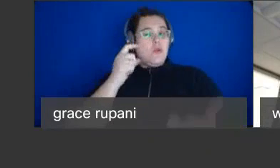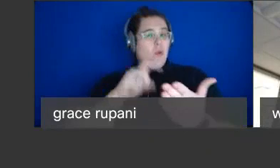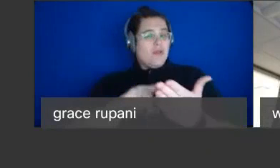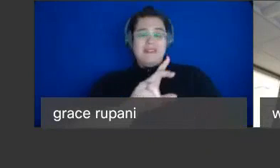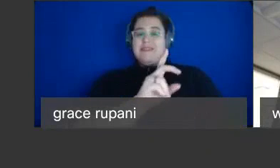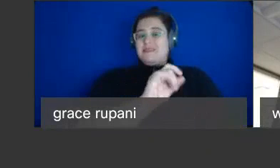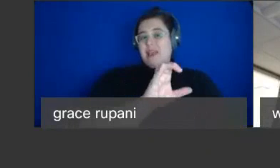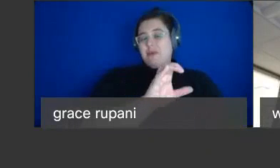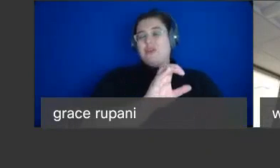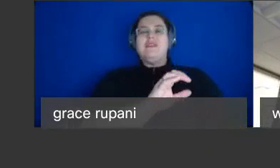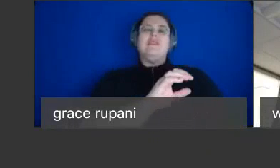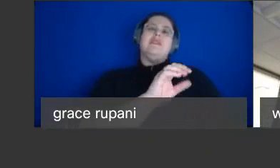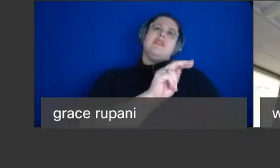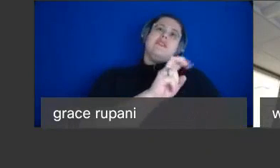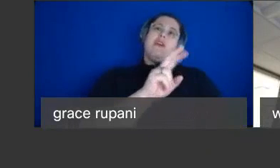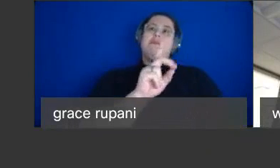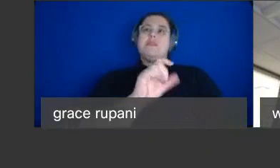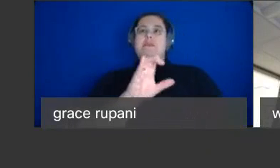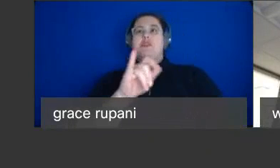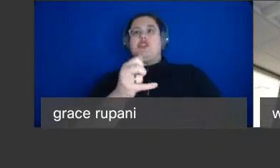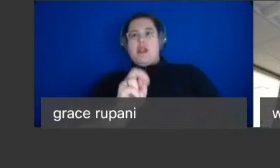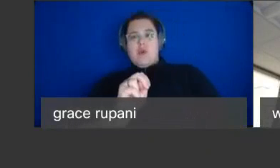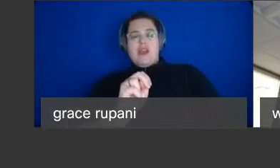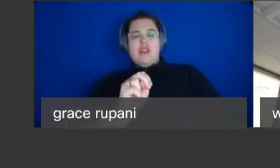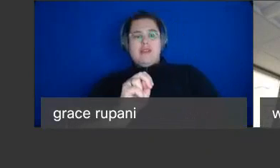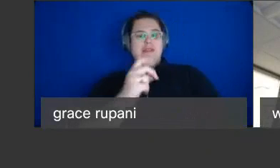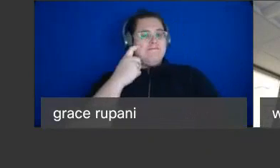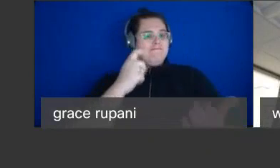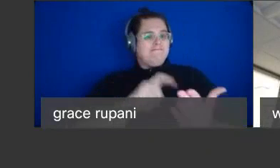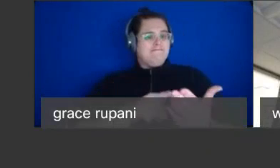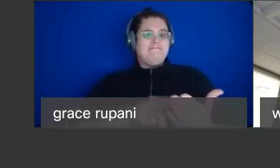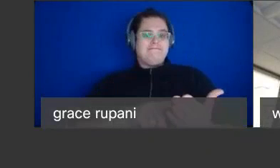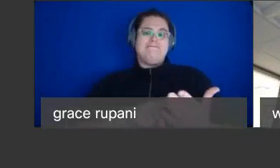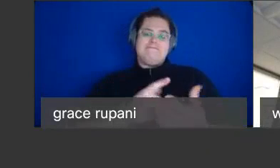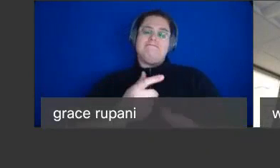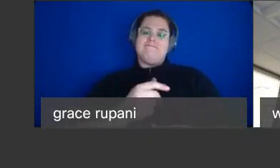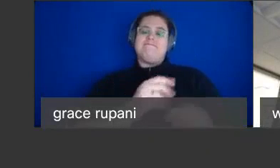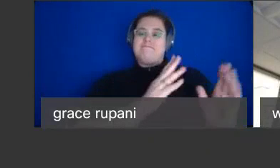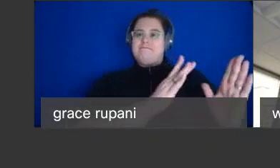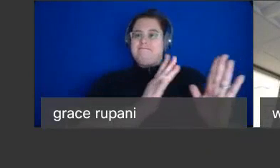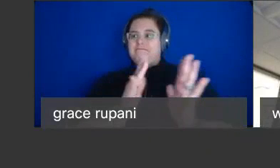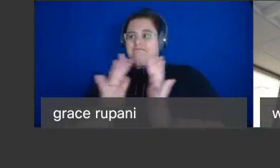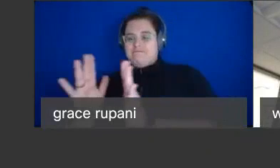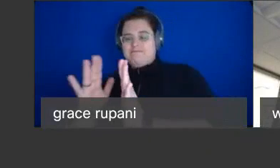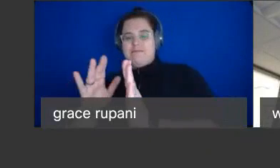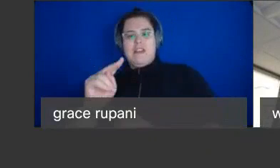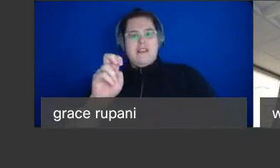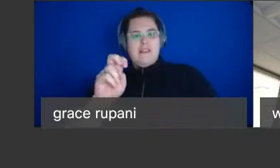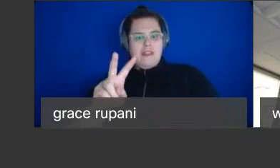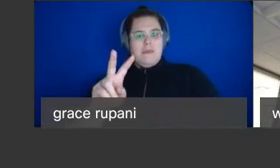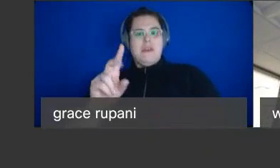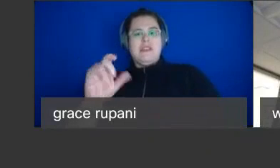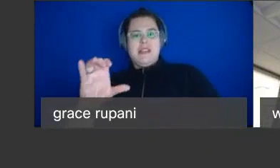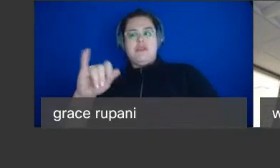November, December, and January, we had a significant uptick, and many people are correlating